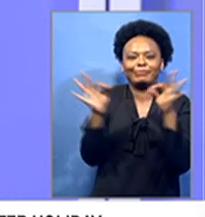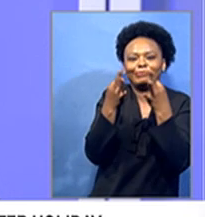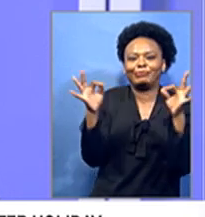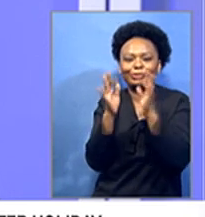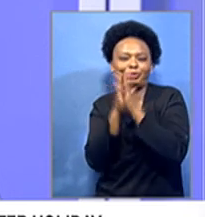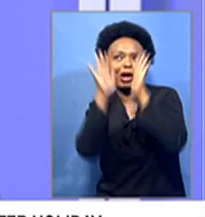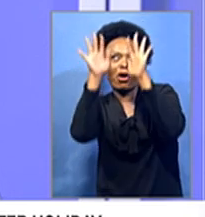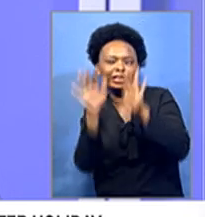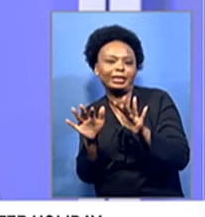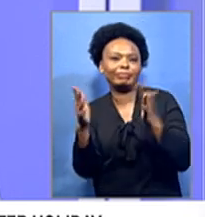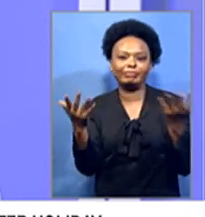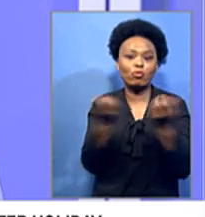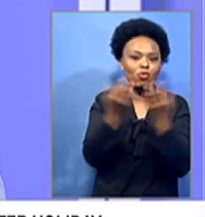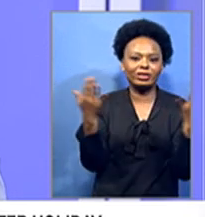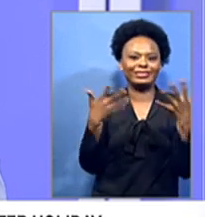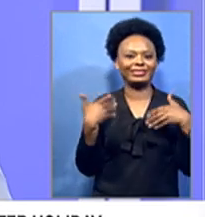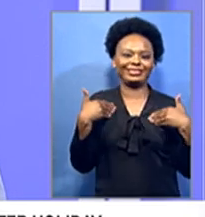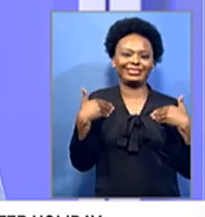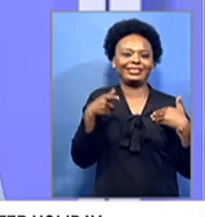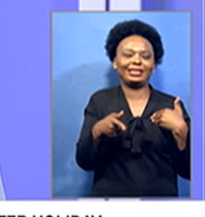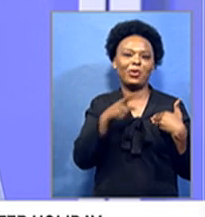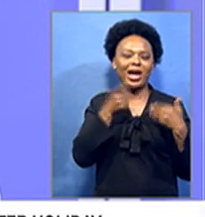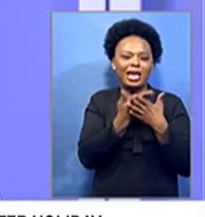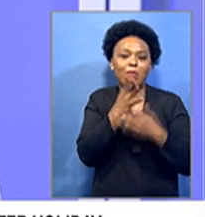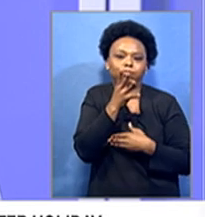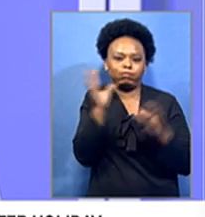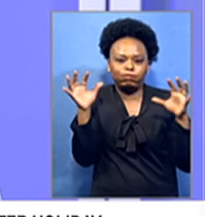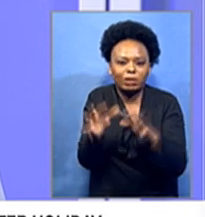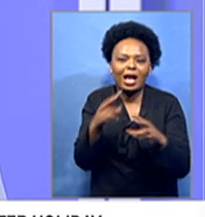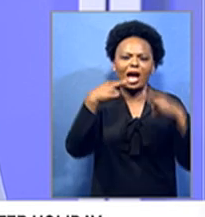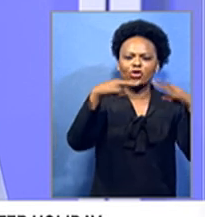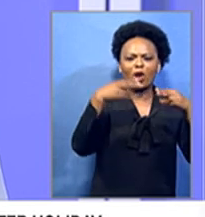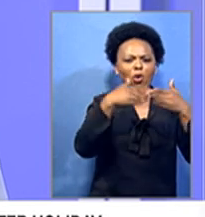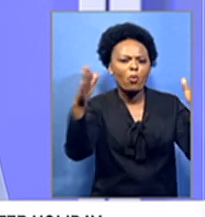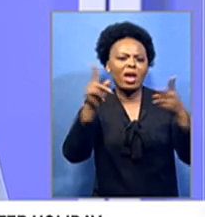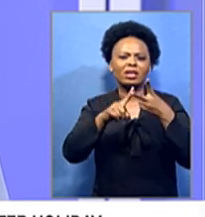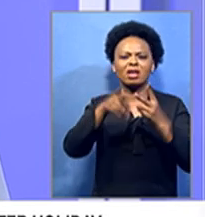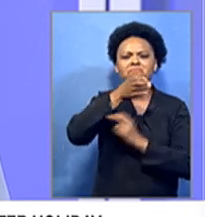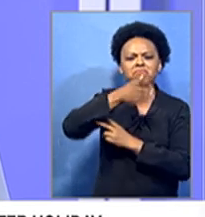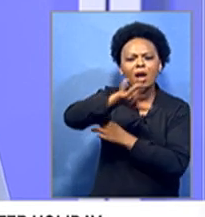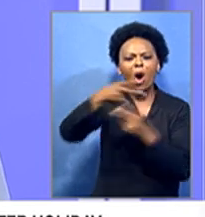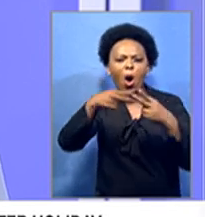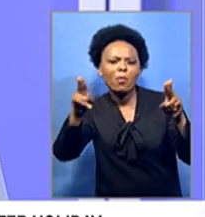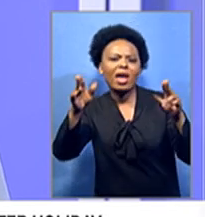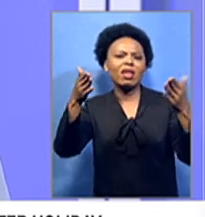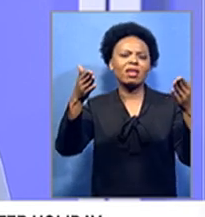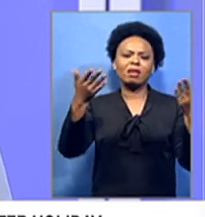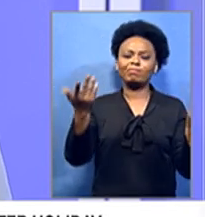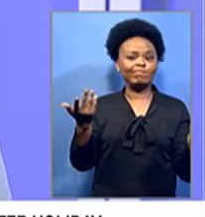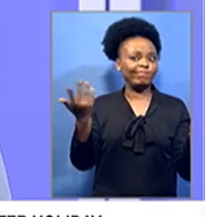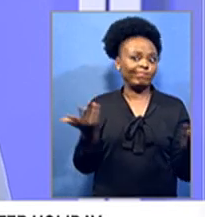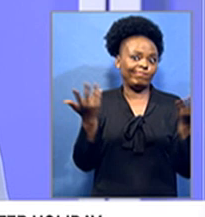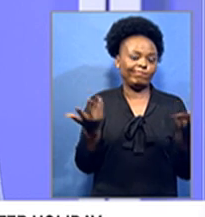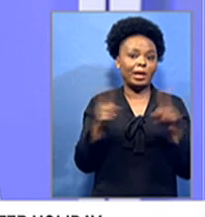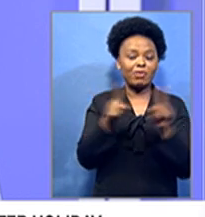in larger numbers than we expected. Restaurants are open, taverns are open. But the reality is that even if there is a